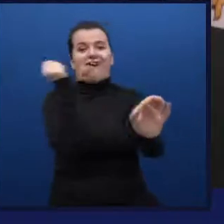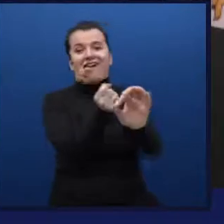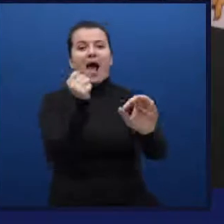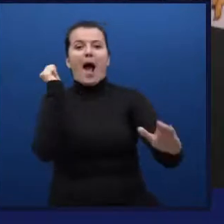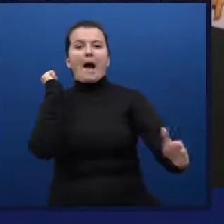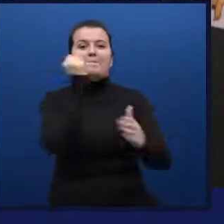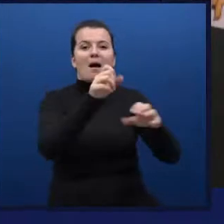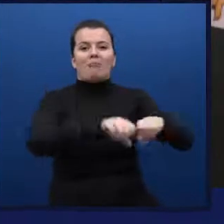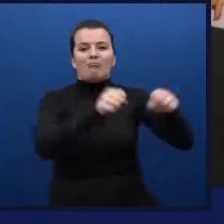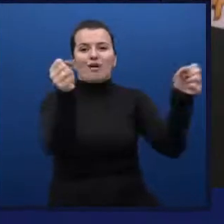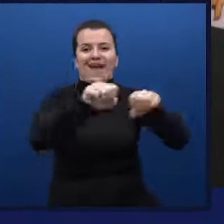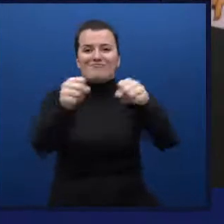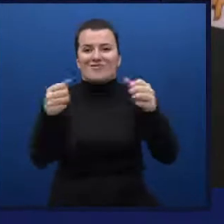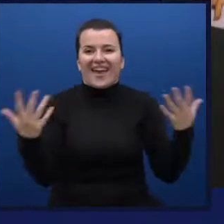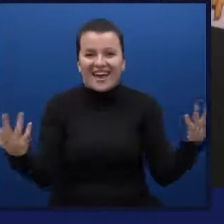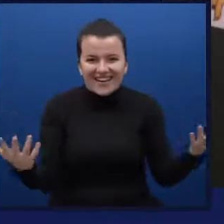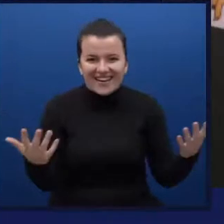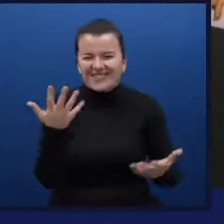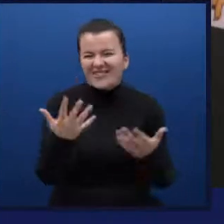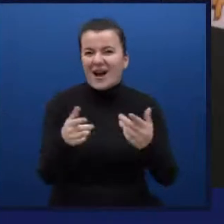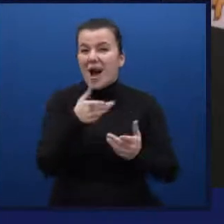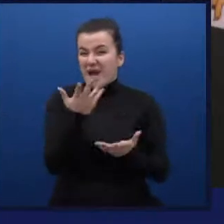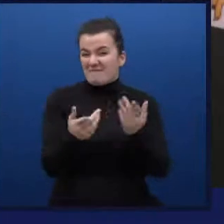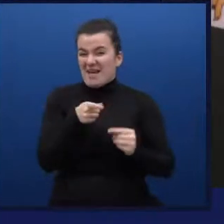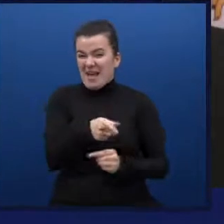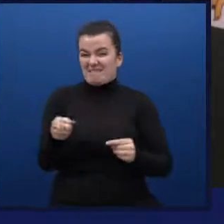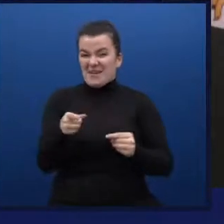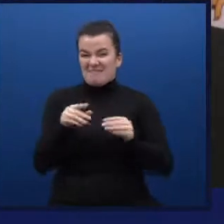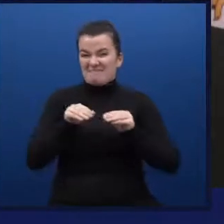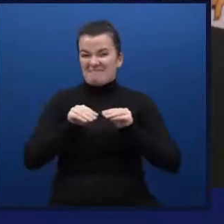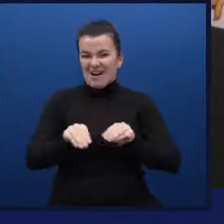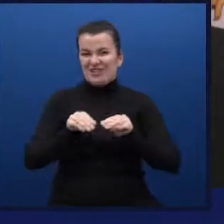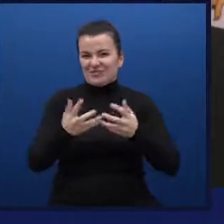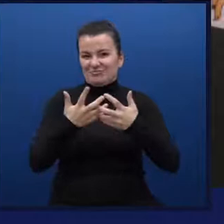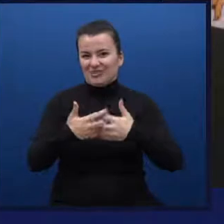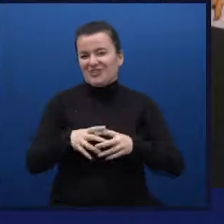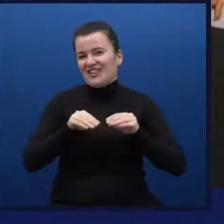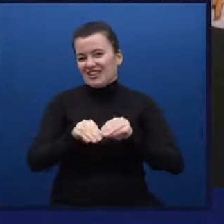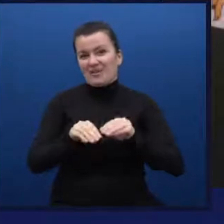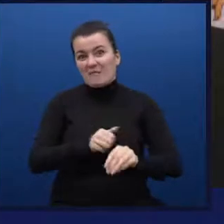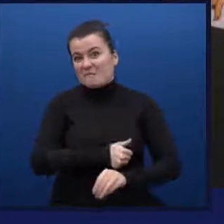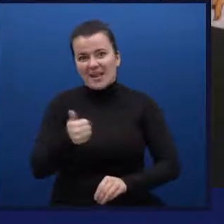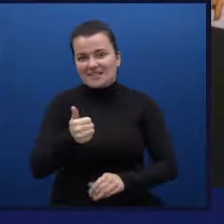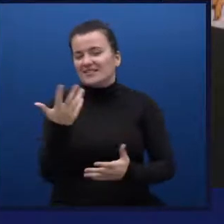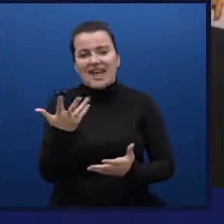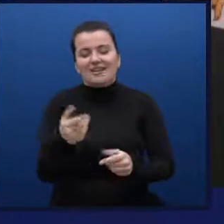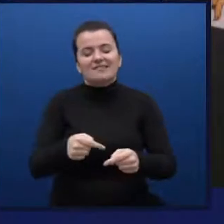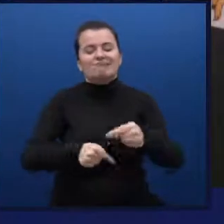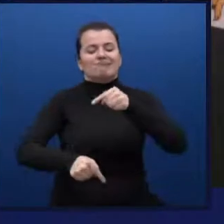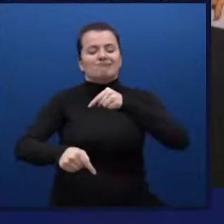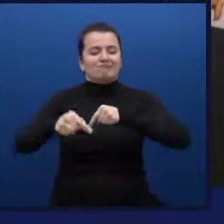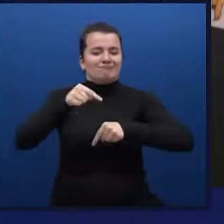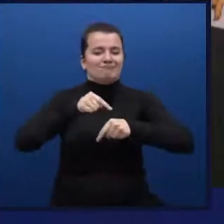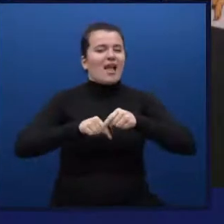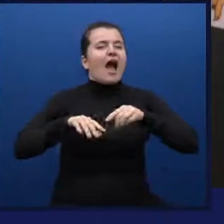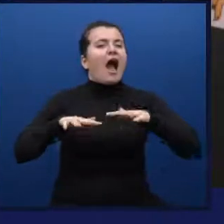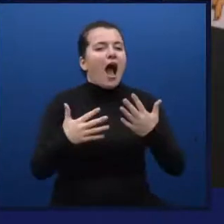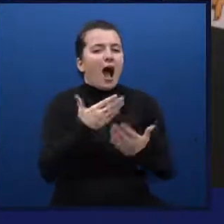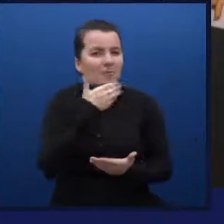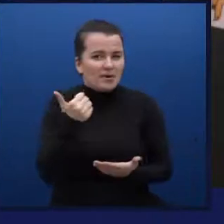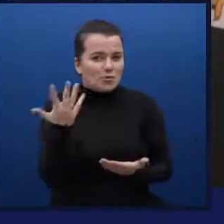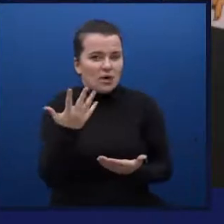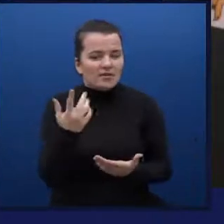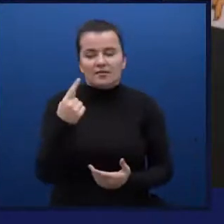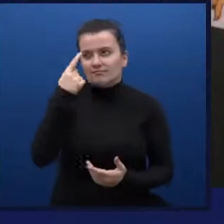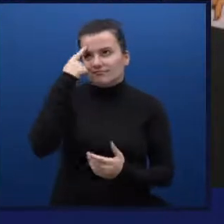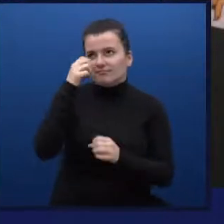isn't the right approach, but you should always start with a sharp question, right? Are we trying to guess between, are we trying to predict